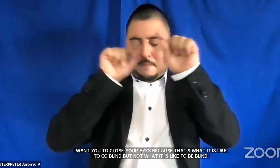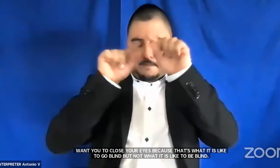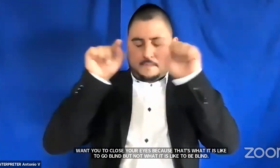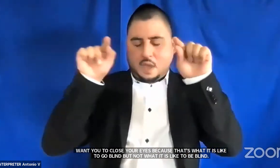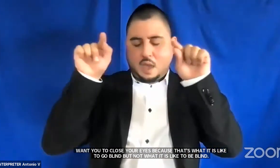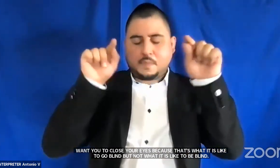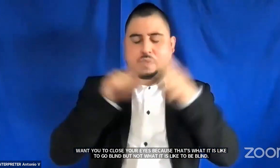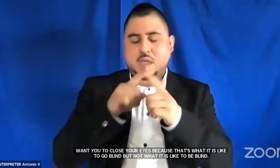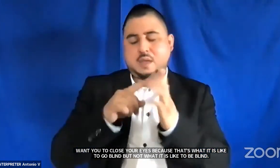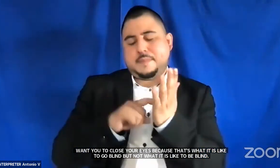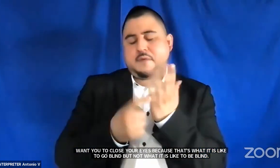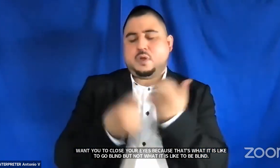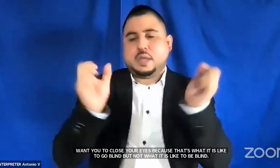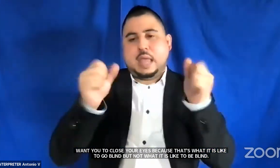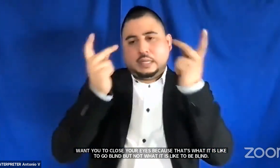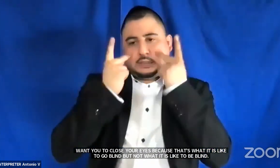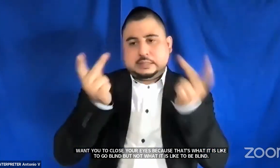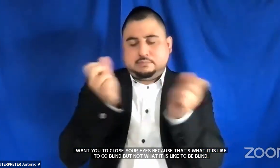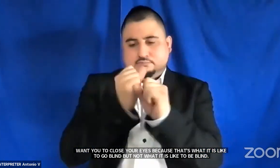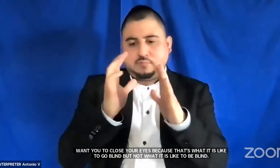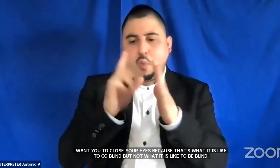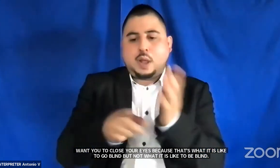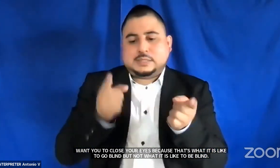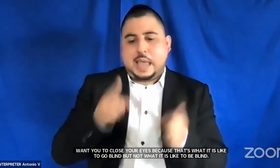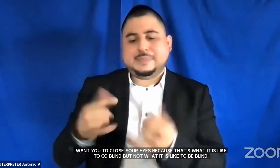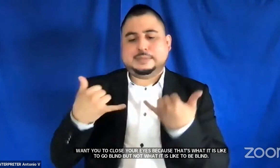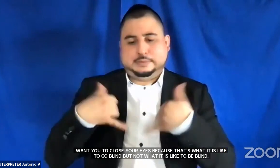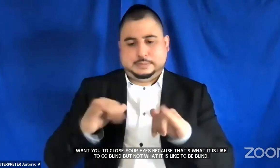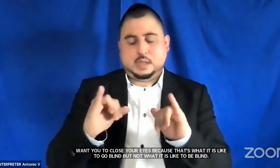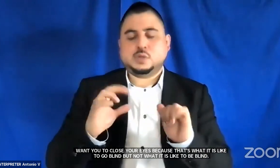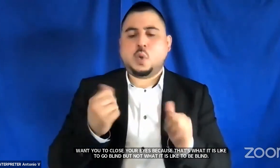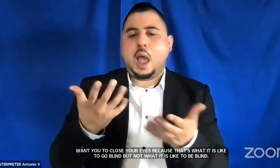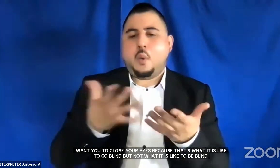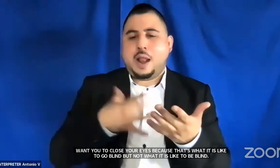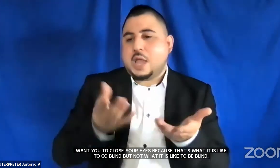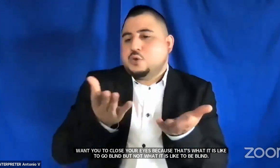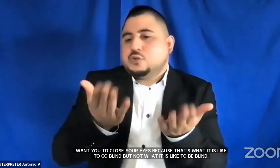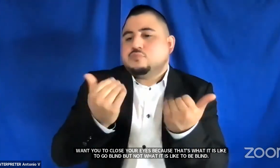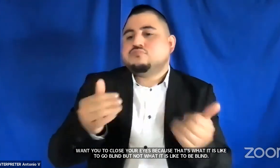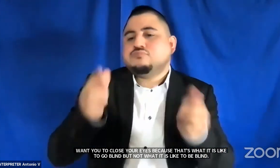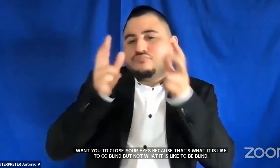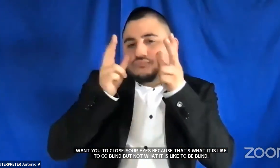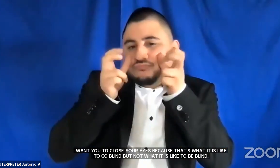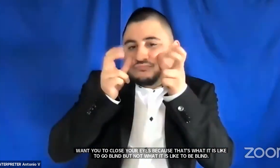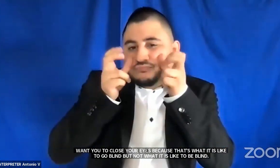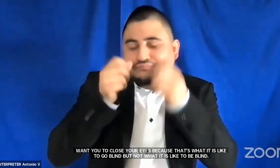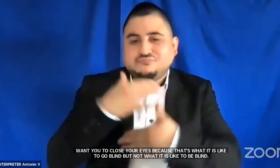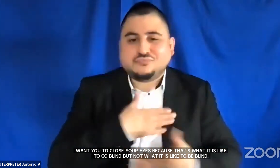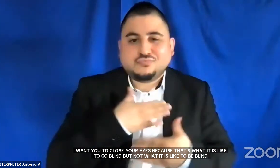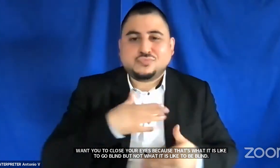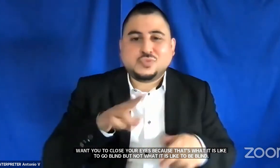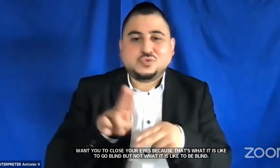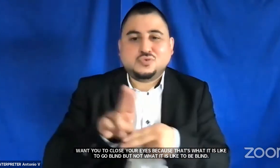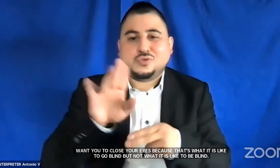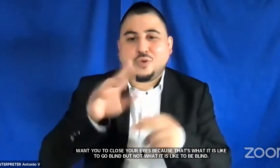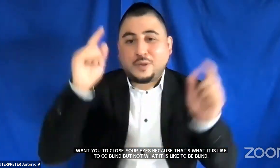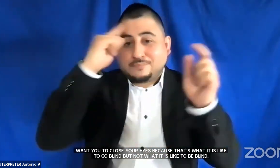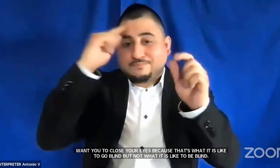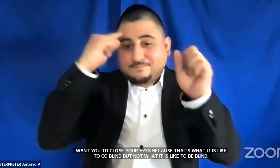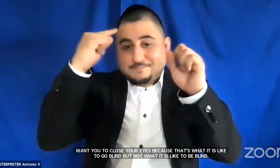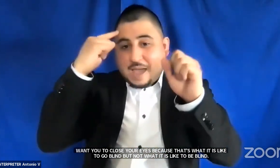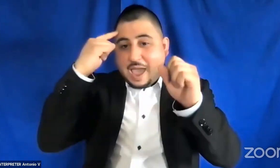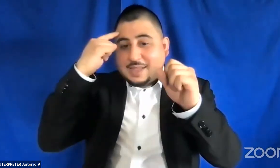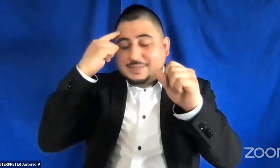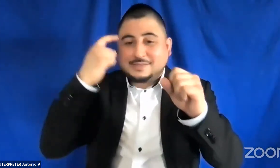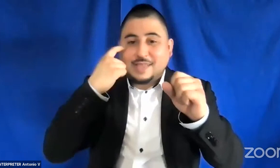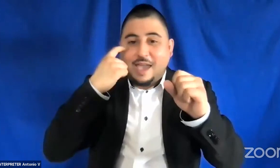of metaphorically see what's going on. So I want you to go with me on this virtual trip using your mind's eye mental mapping